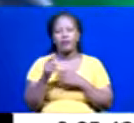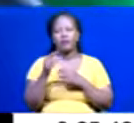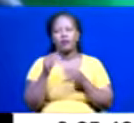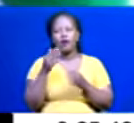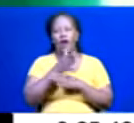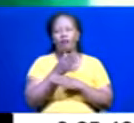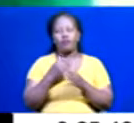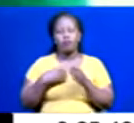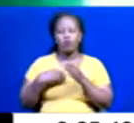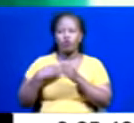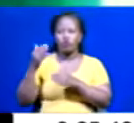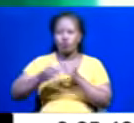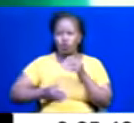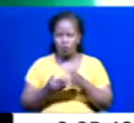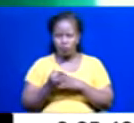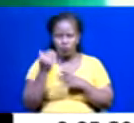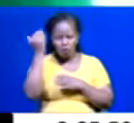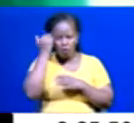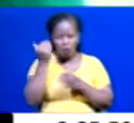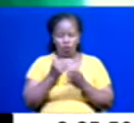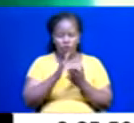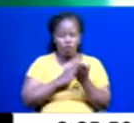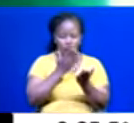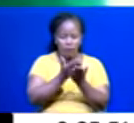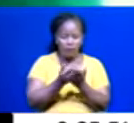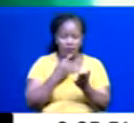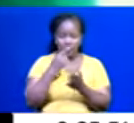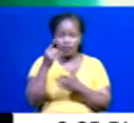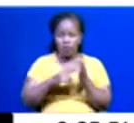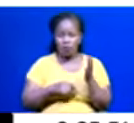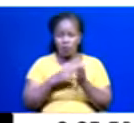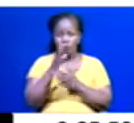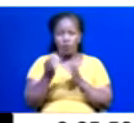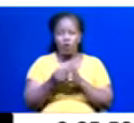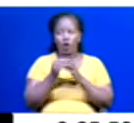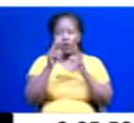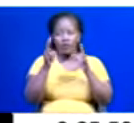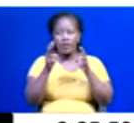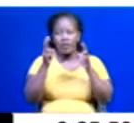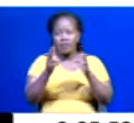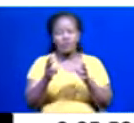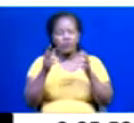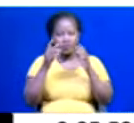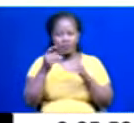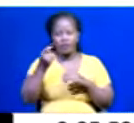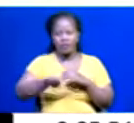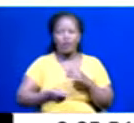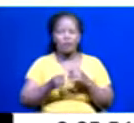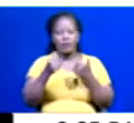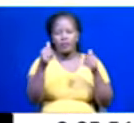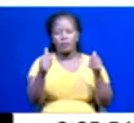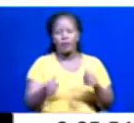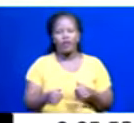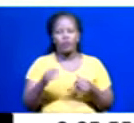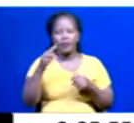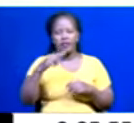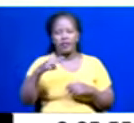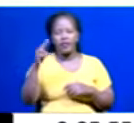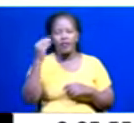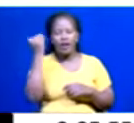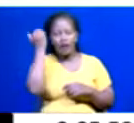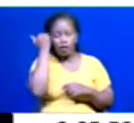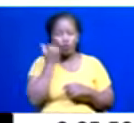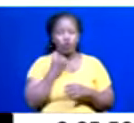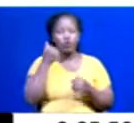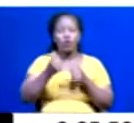quashed. The Court of Appeal cited that issues raised by Dennis Itumbi were yet to be determined by the High Court that finalized